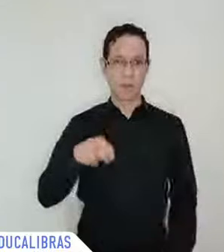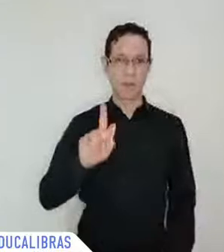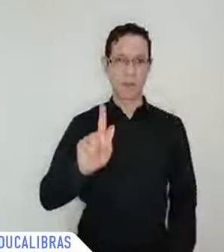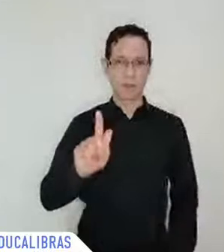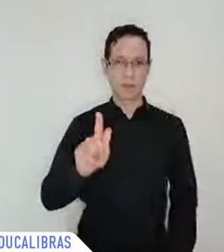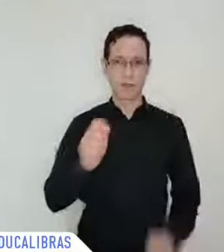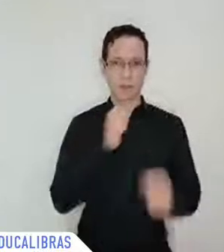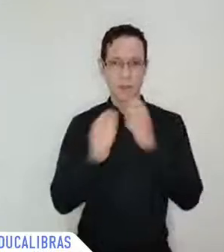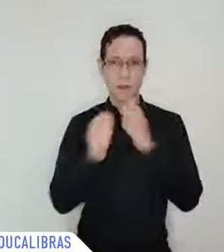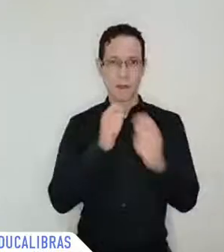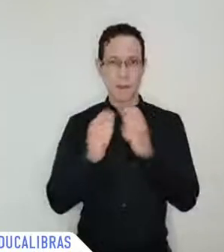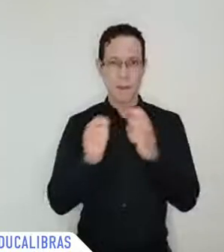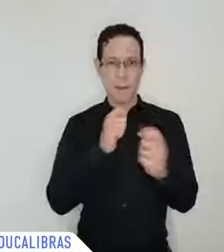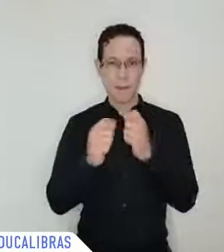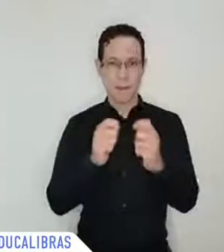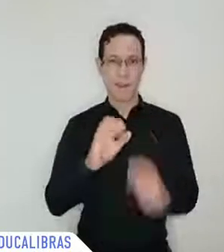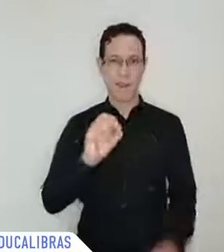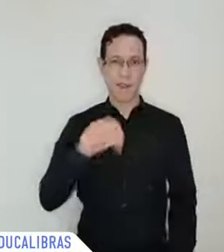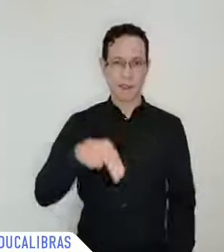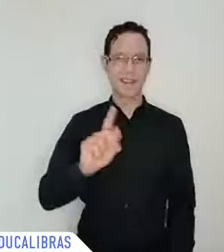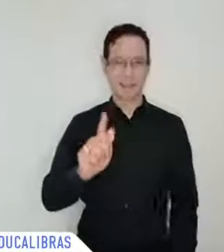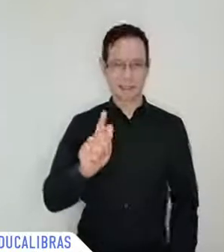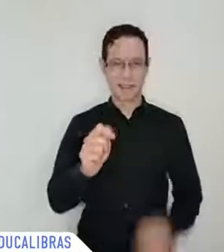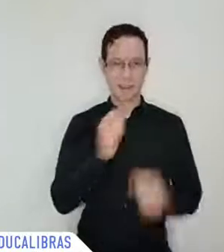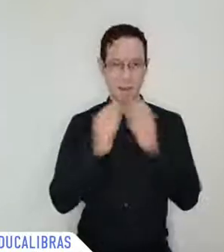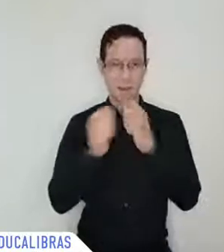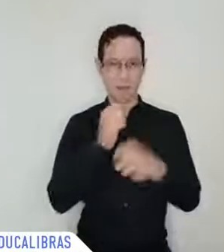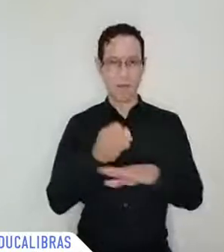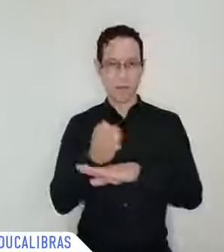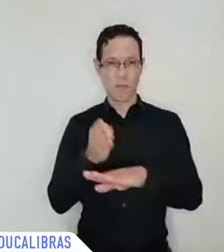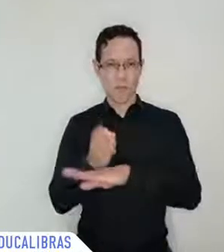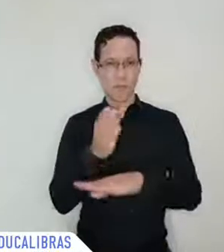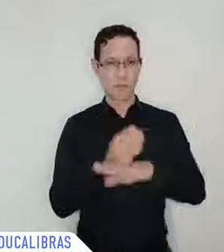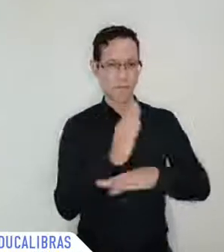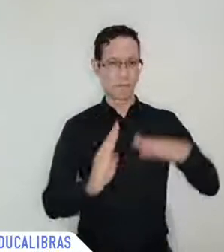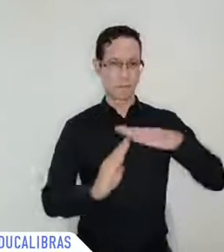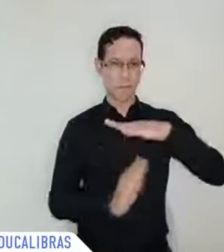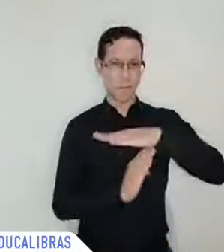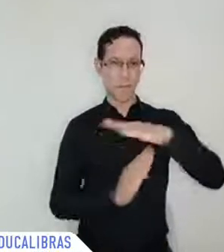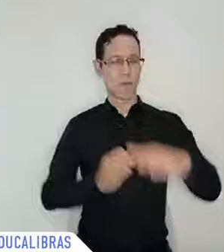he coordinates the Reporters Without Borders,